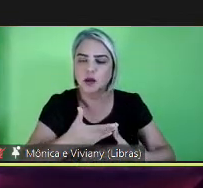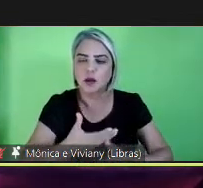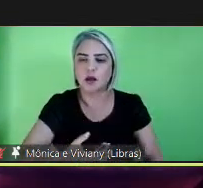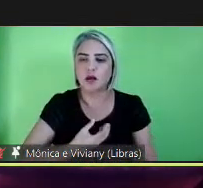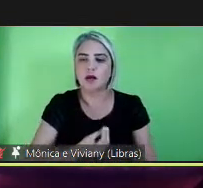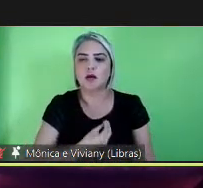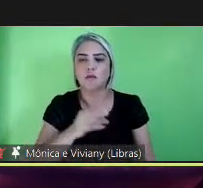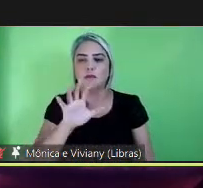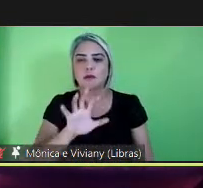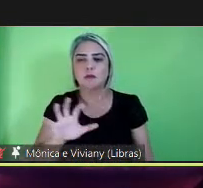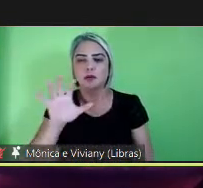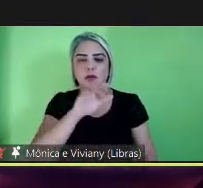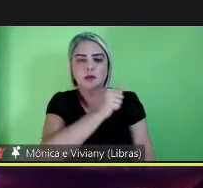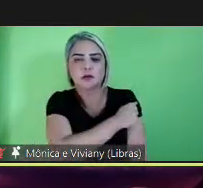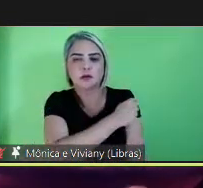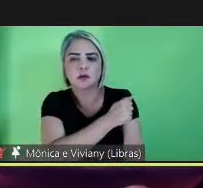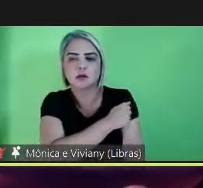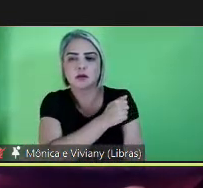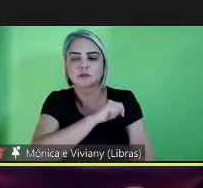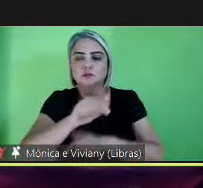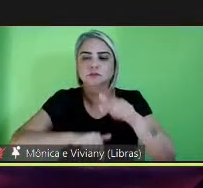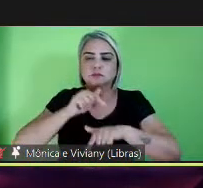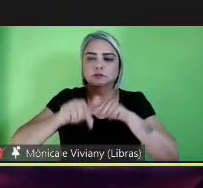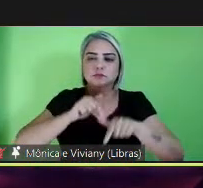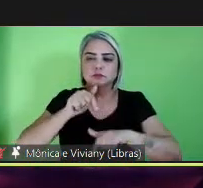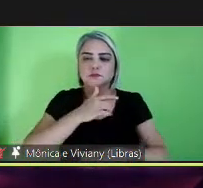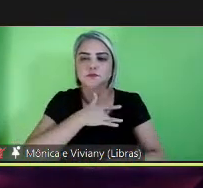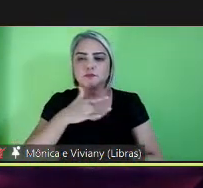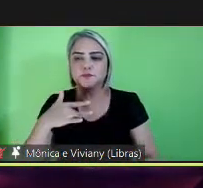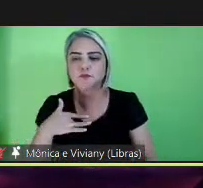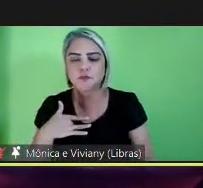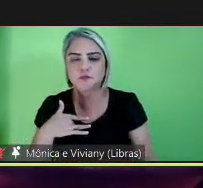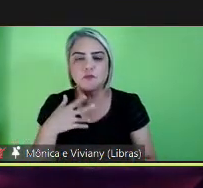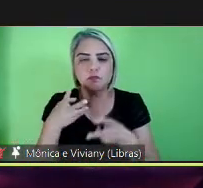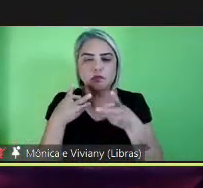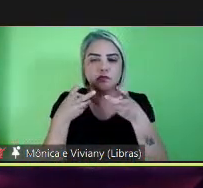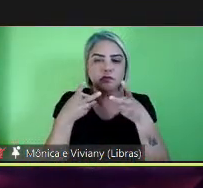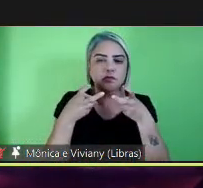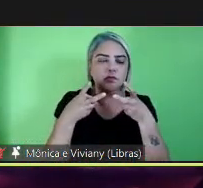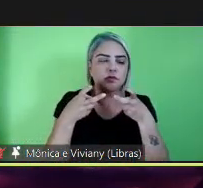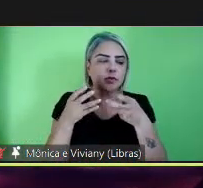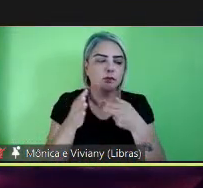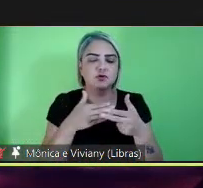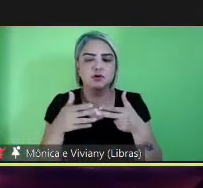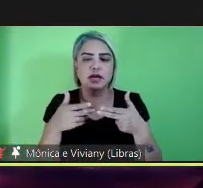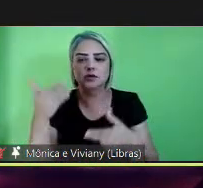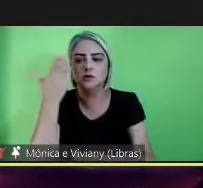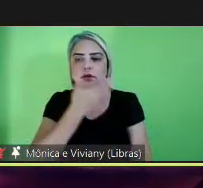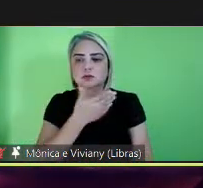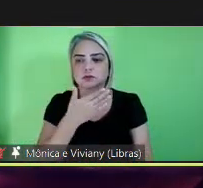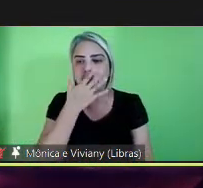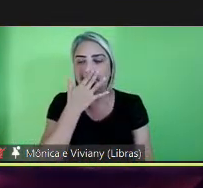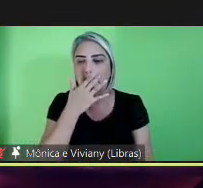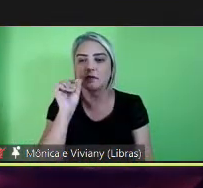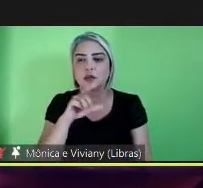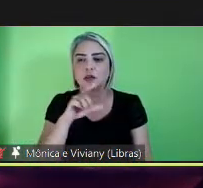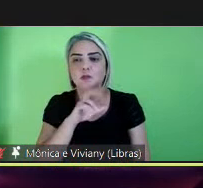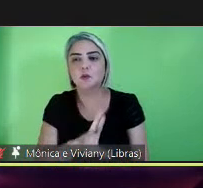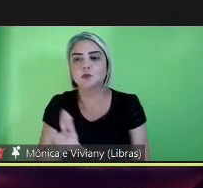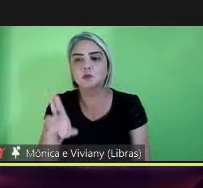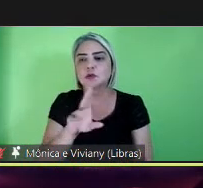health workers to look at the evidence. And we use, by and large, nice